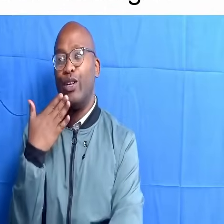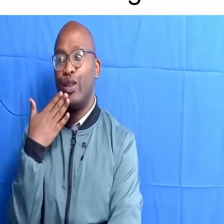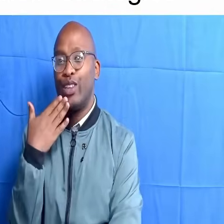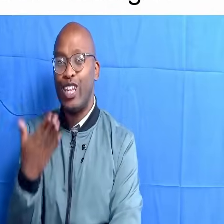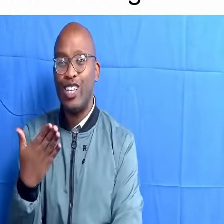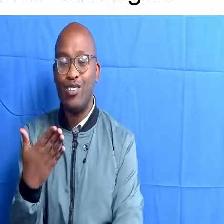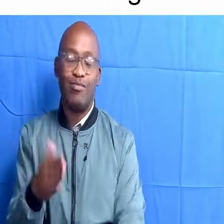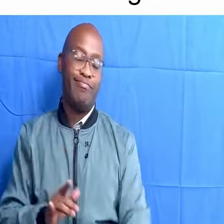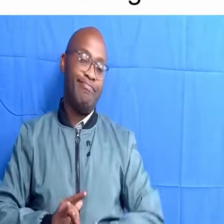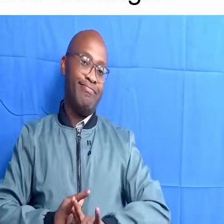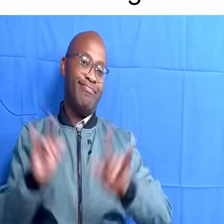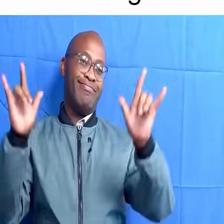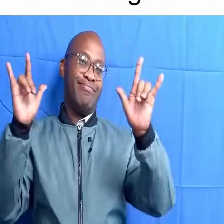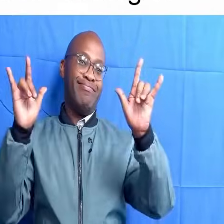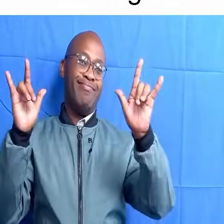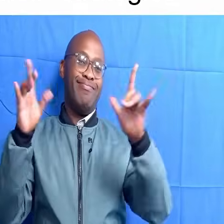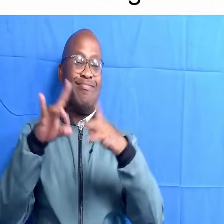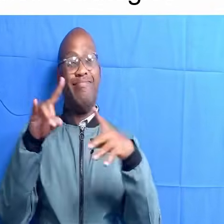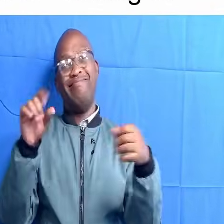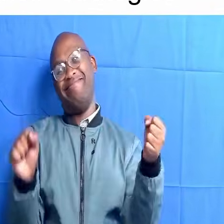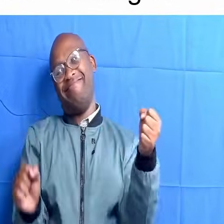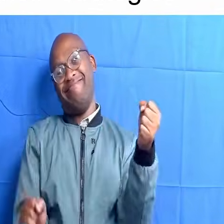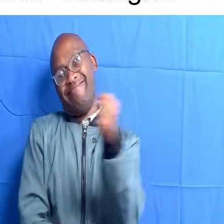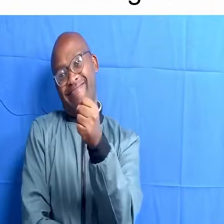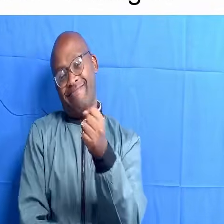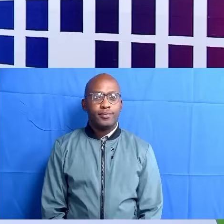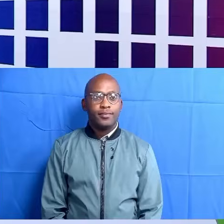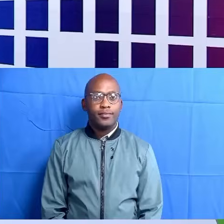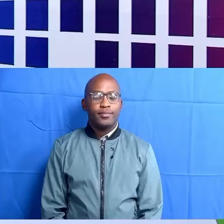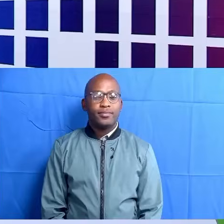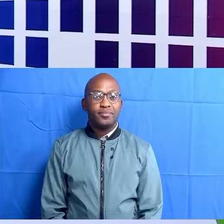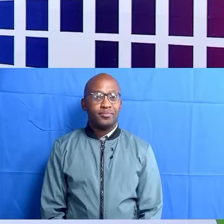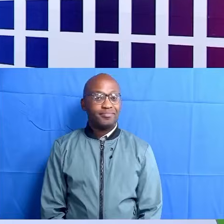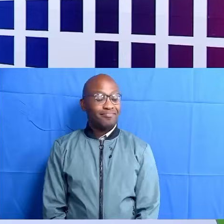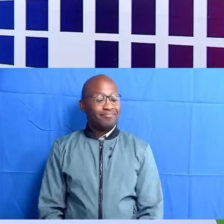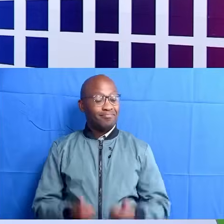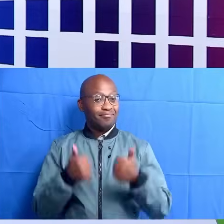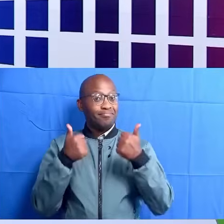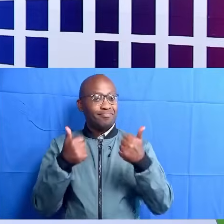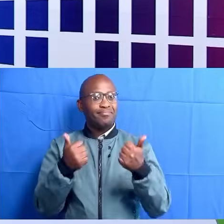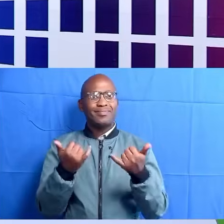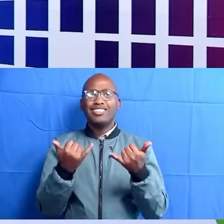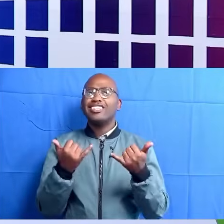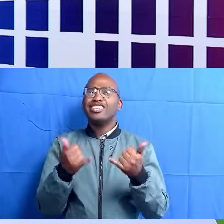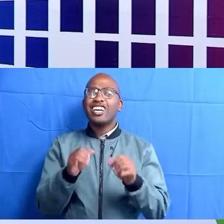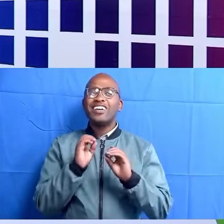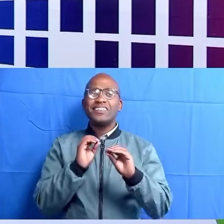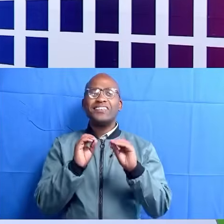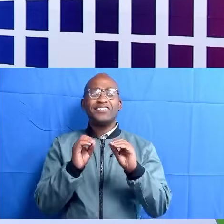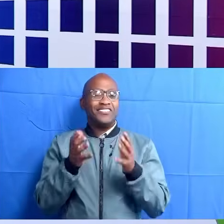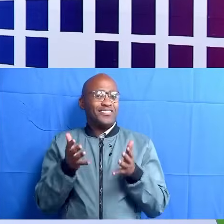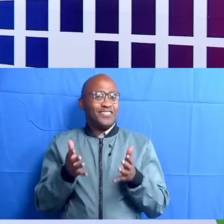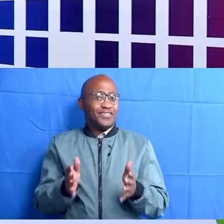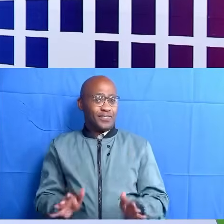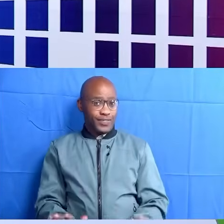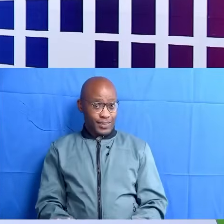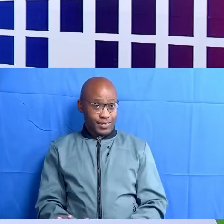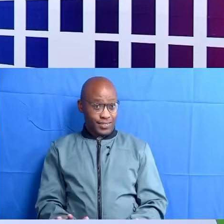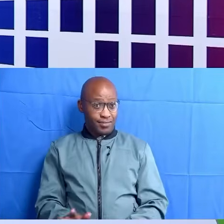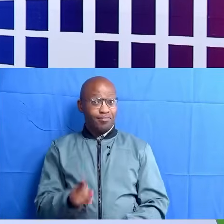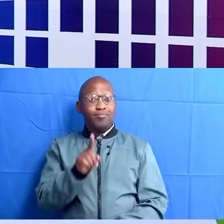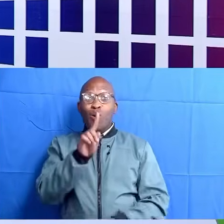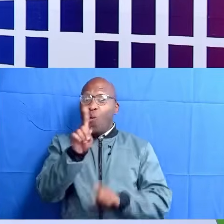We are done for this topic. We have come to the end of our lesson. You can leave